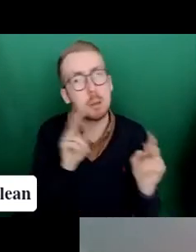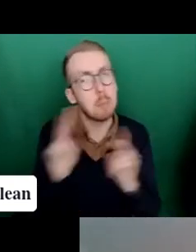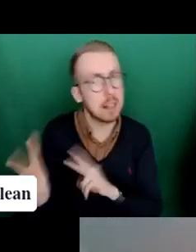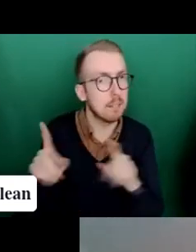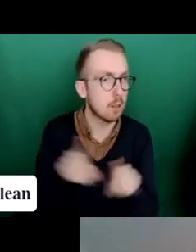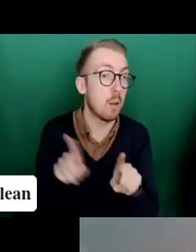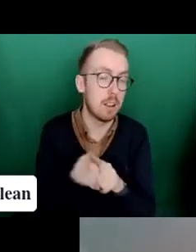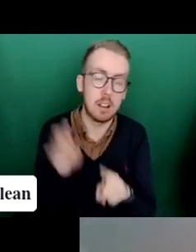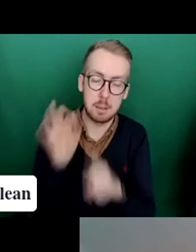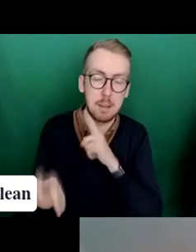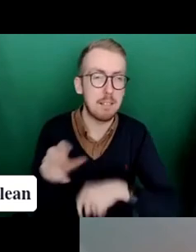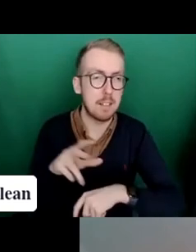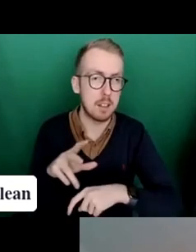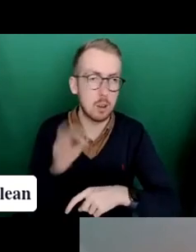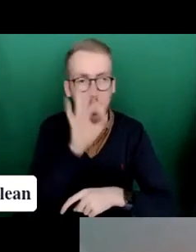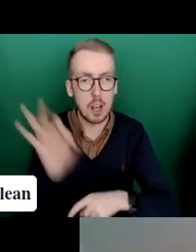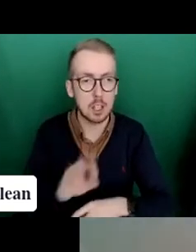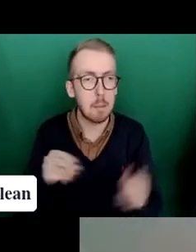a specific question, Markus, about